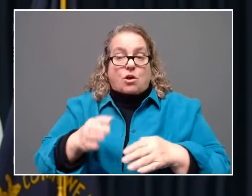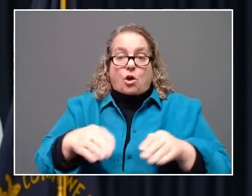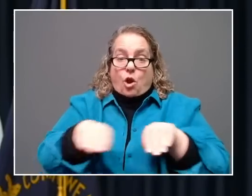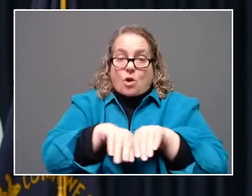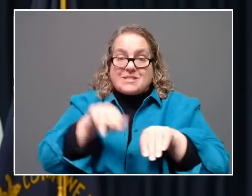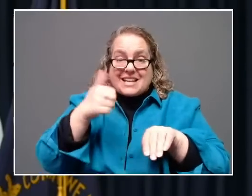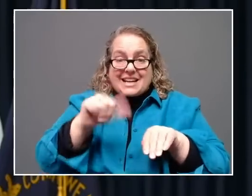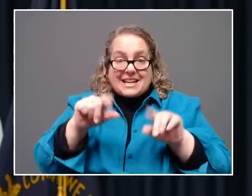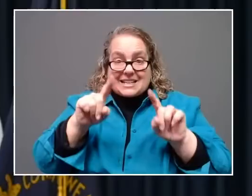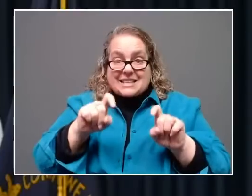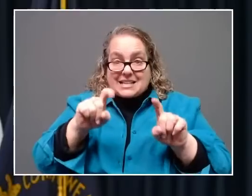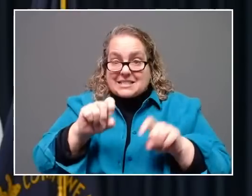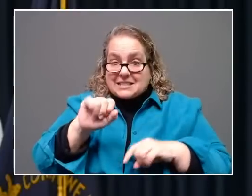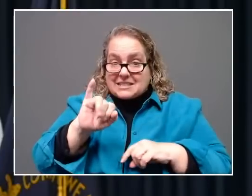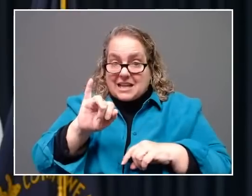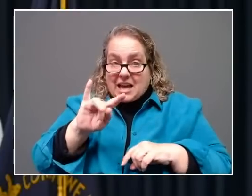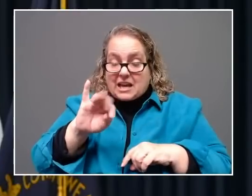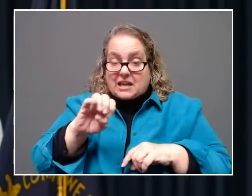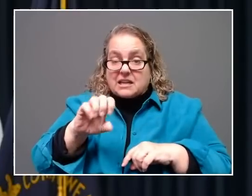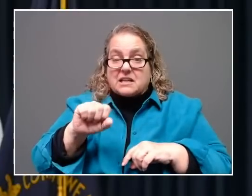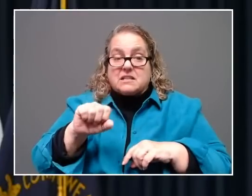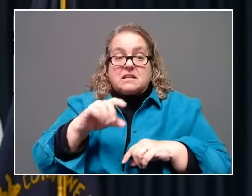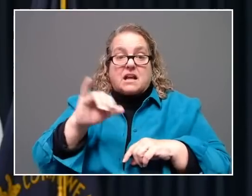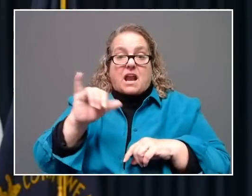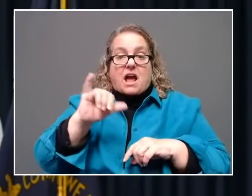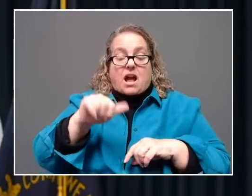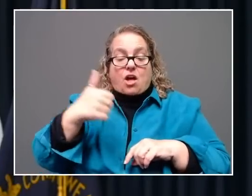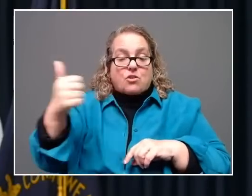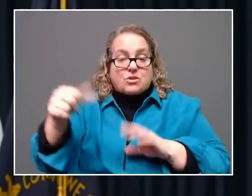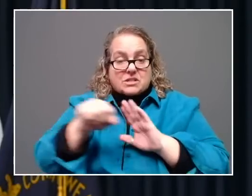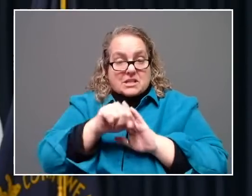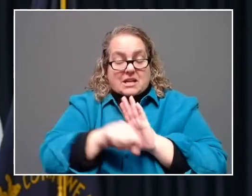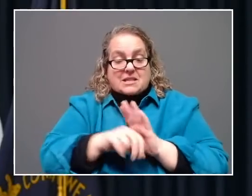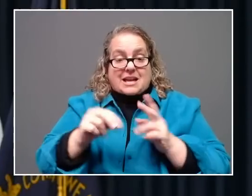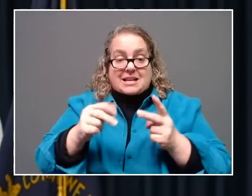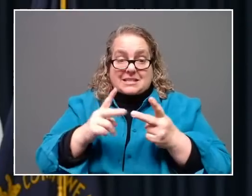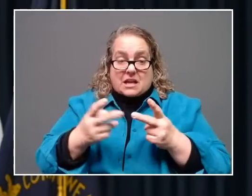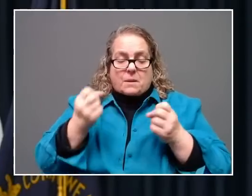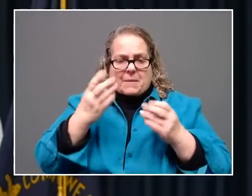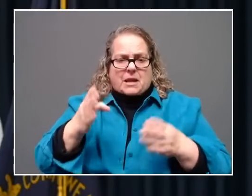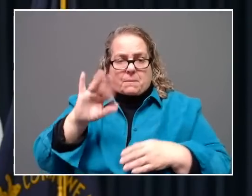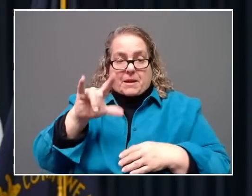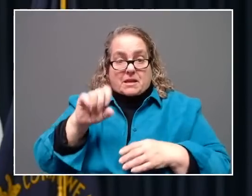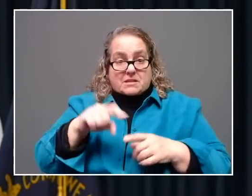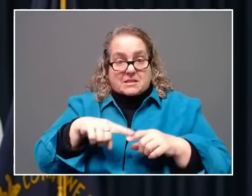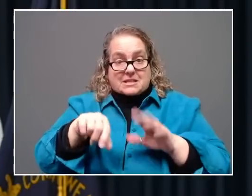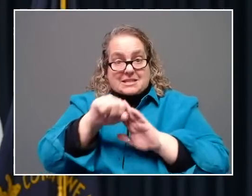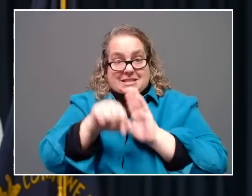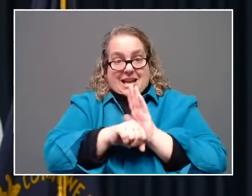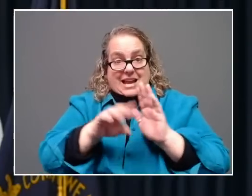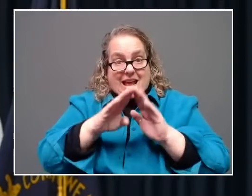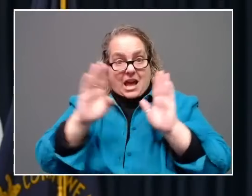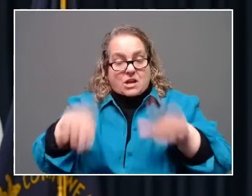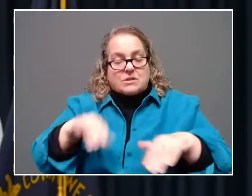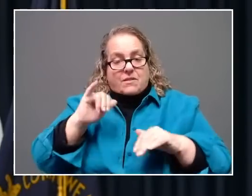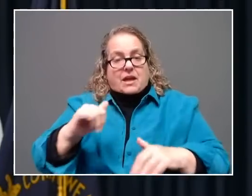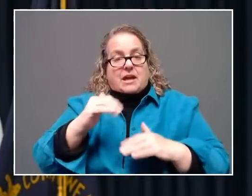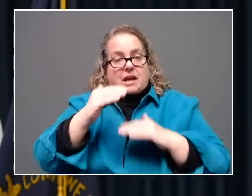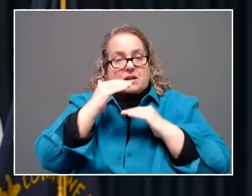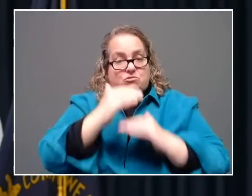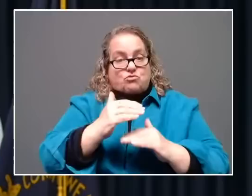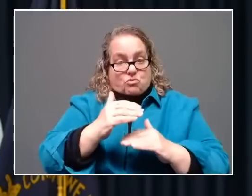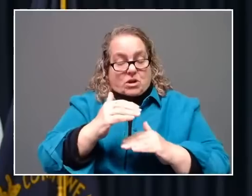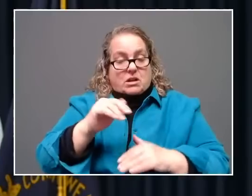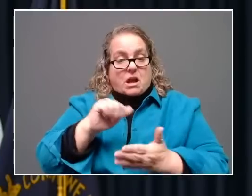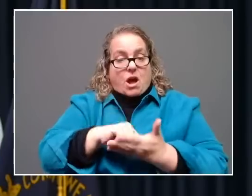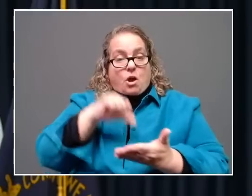sites provided by the state? And second, there are several bills in the State House which could restrict abortion in Kentucky. Could you say at this